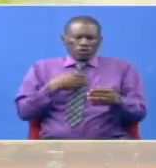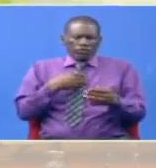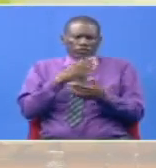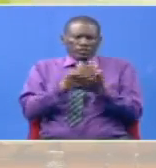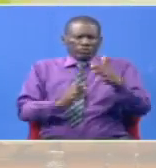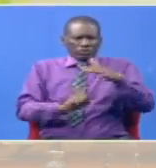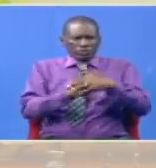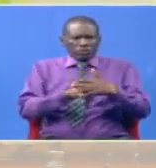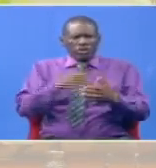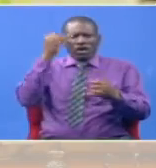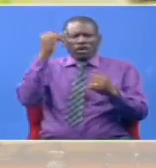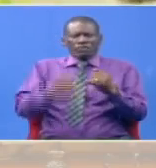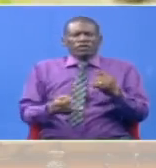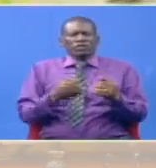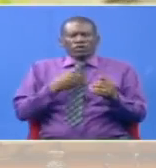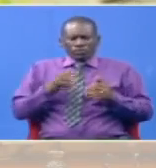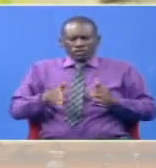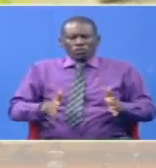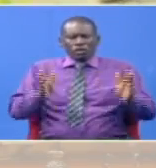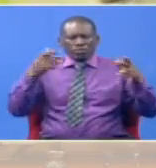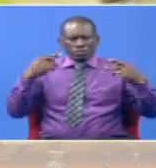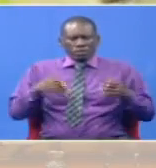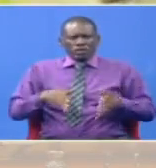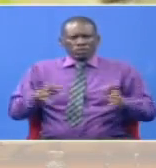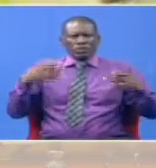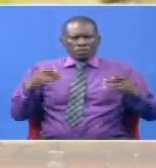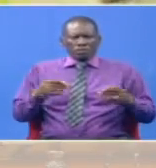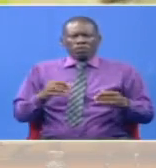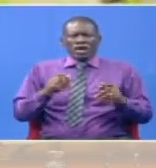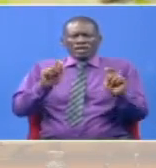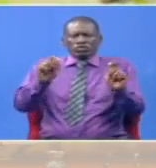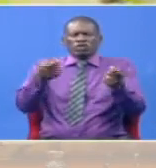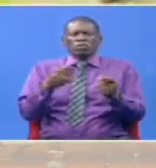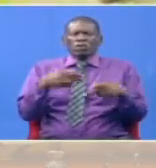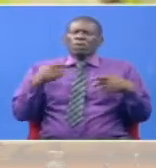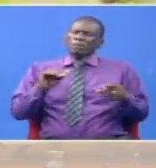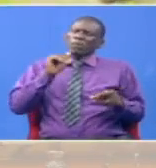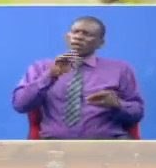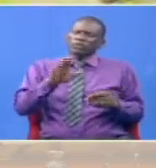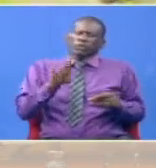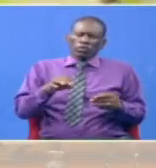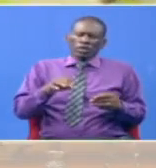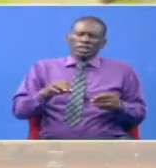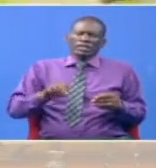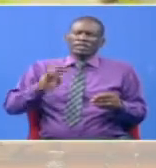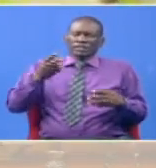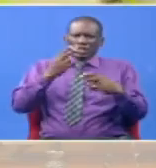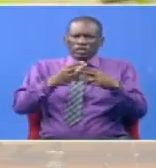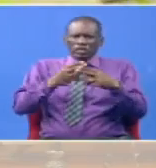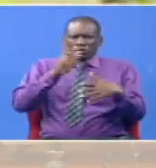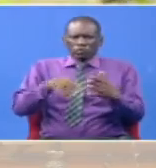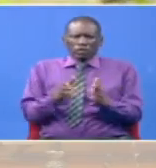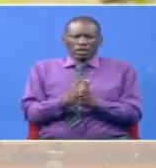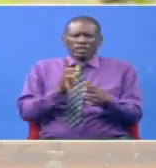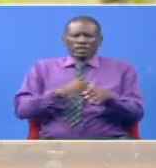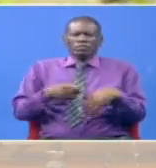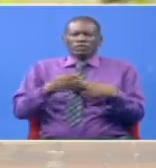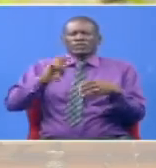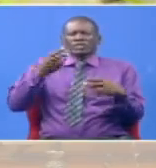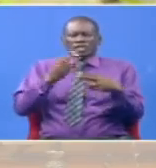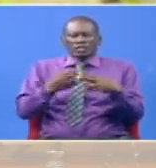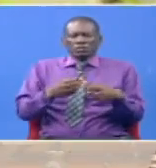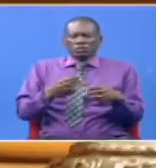then finally, the way people are so tribal, they ask you for your surname. And once you mention your surname, you see even their body